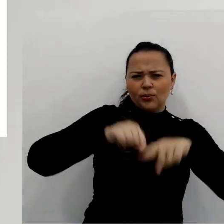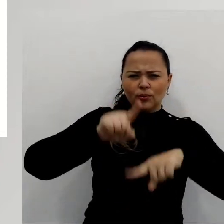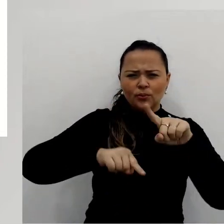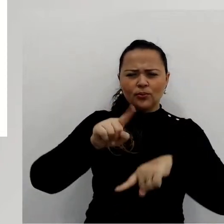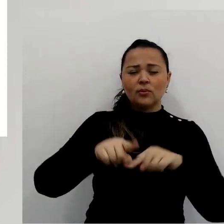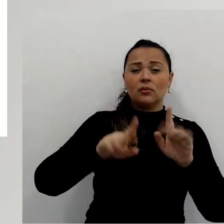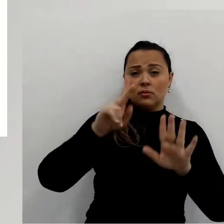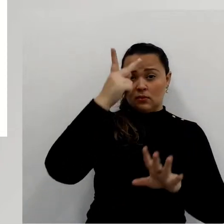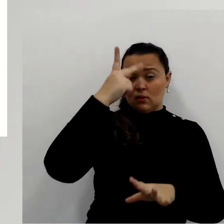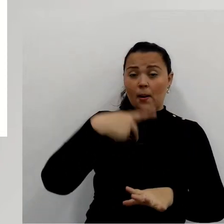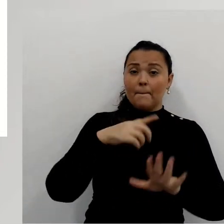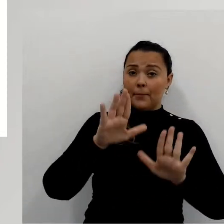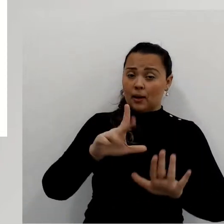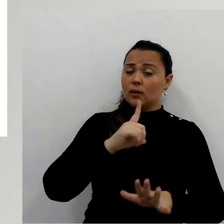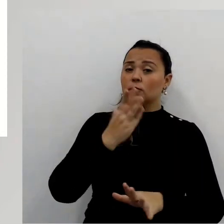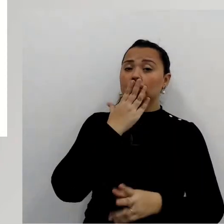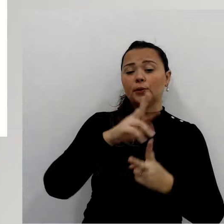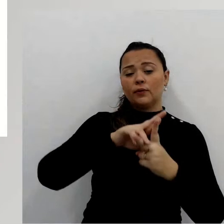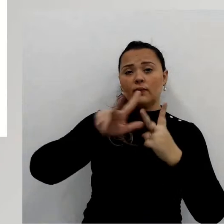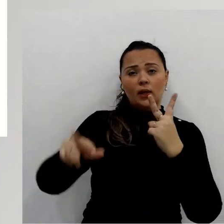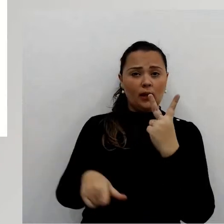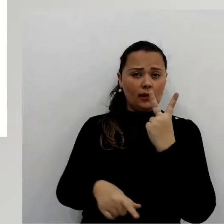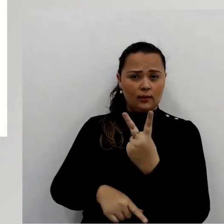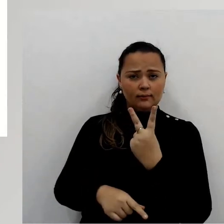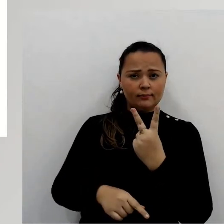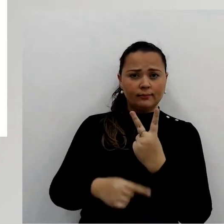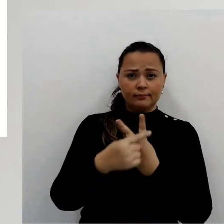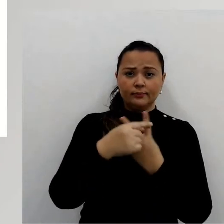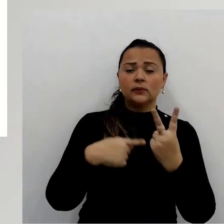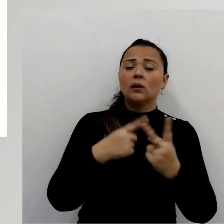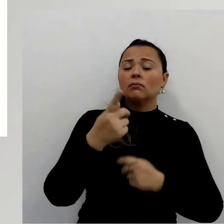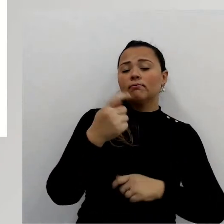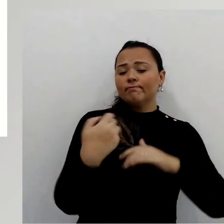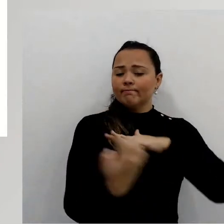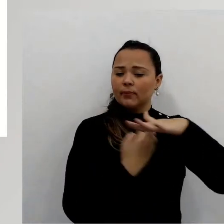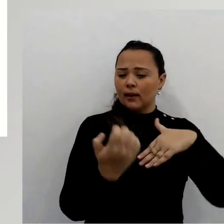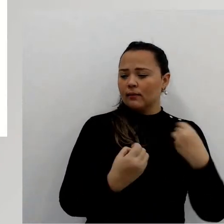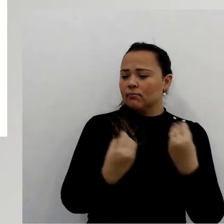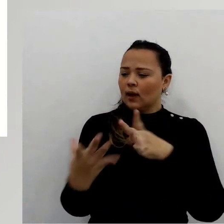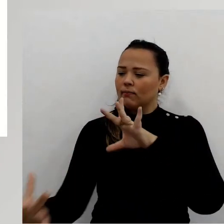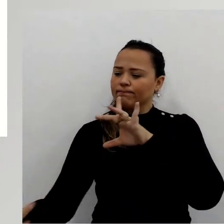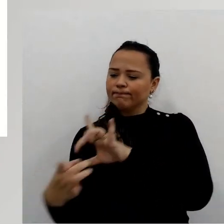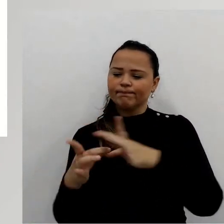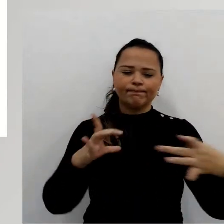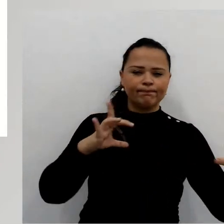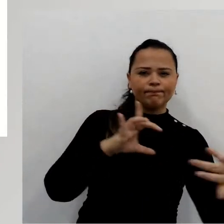print suppliers or print service